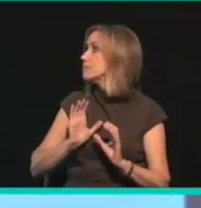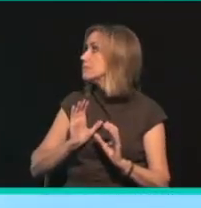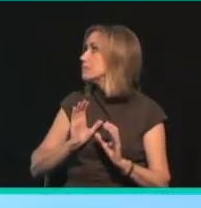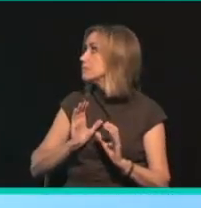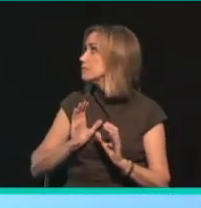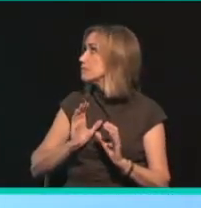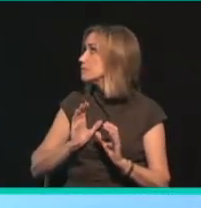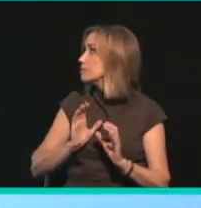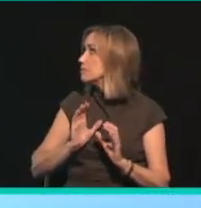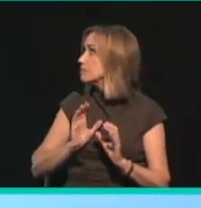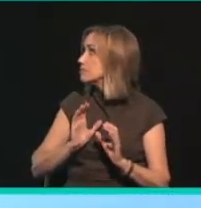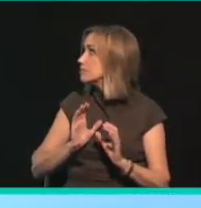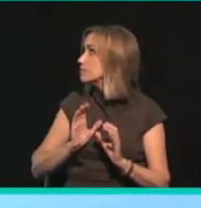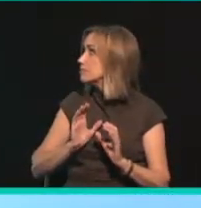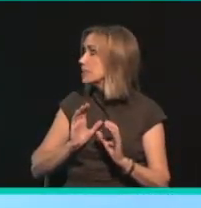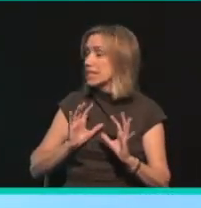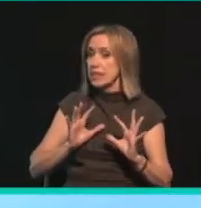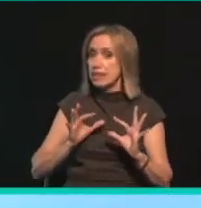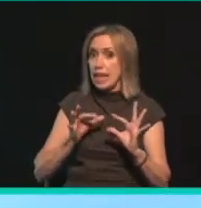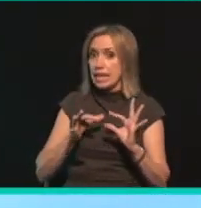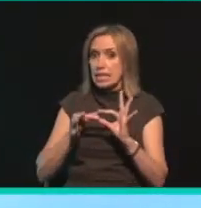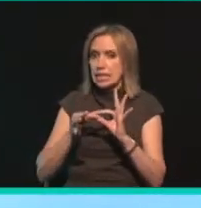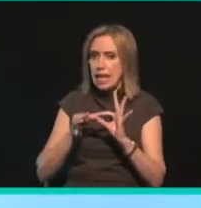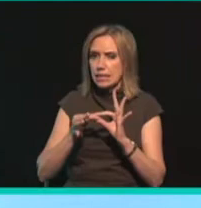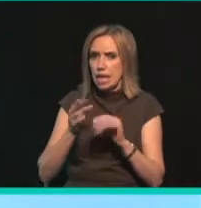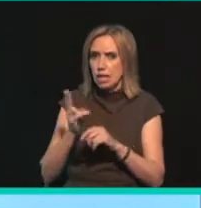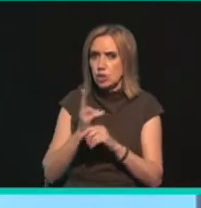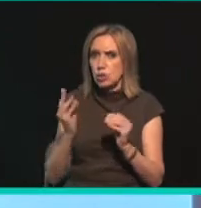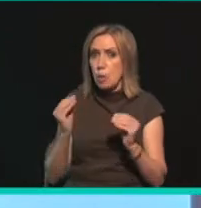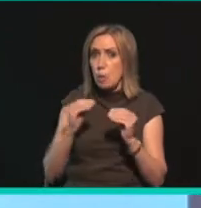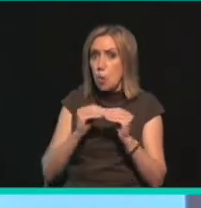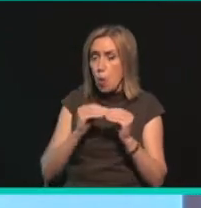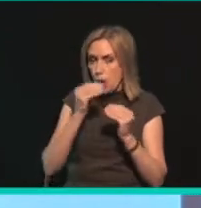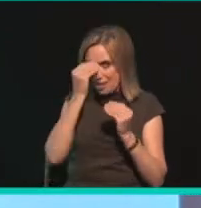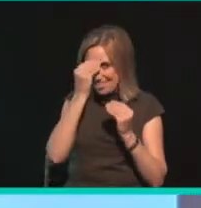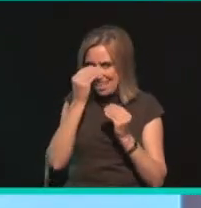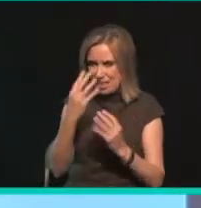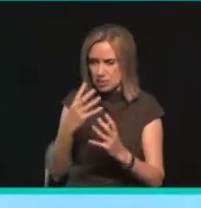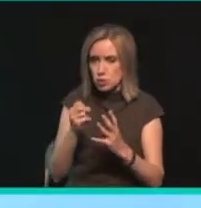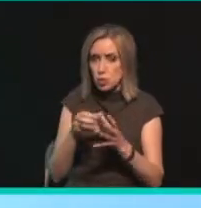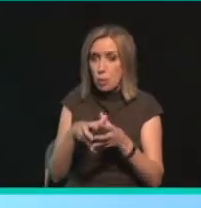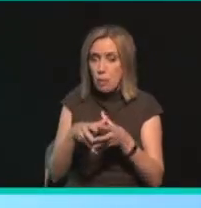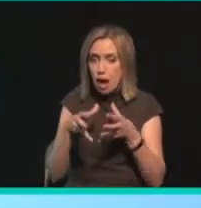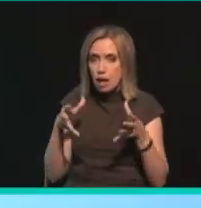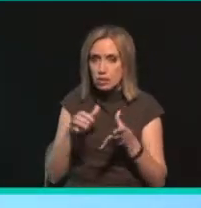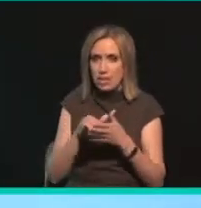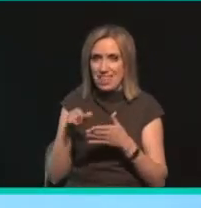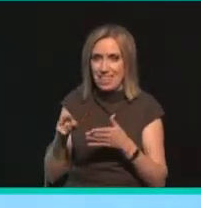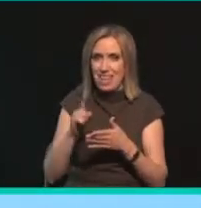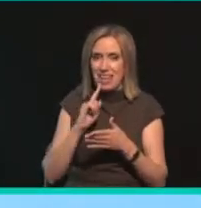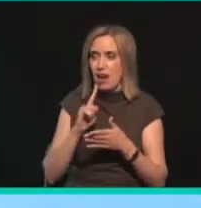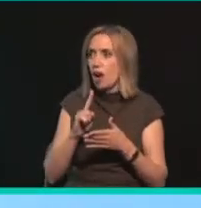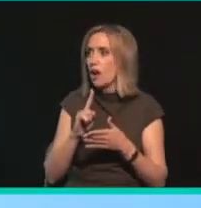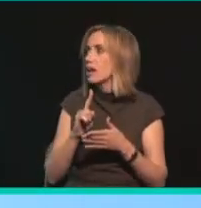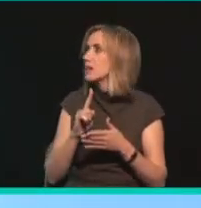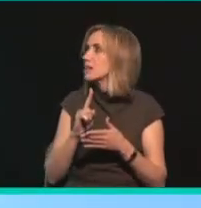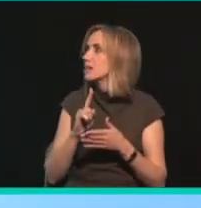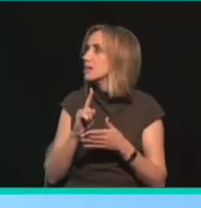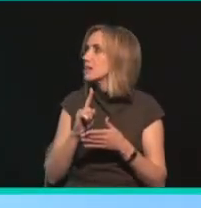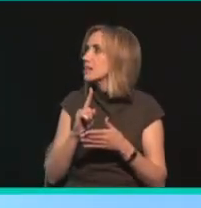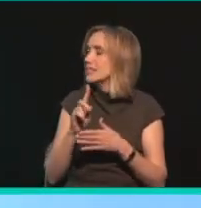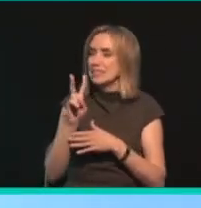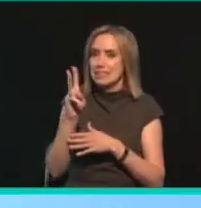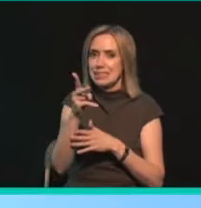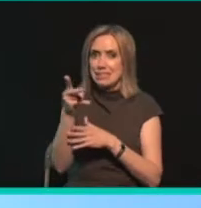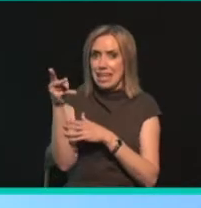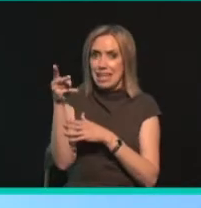period. And they collect more data, they collect so much data that they actually are second to the